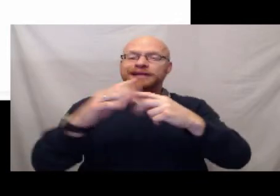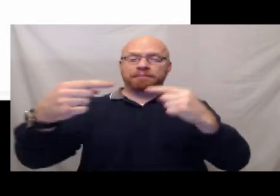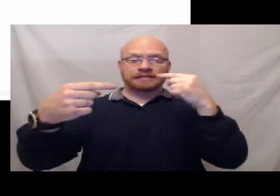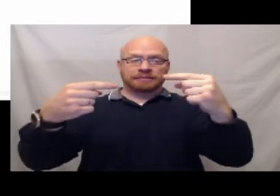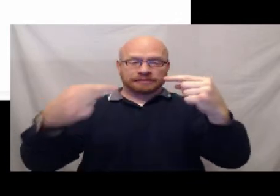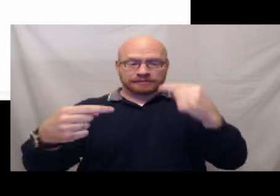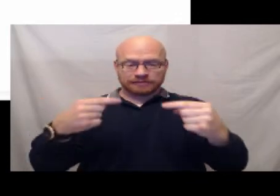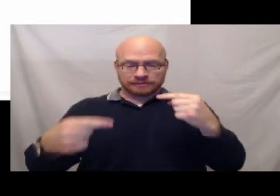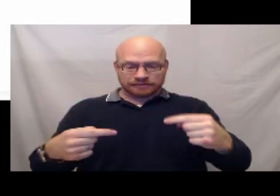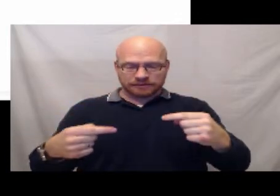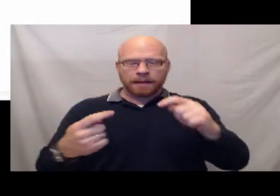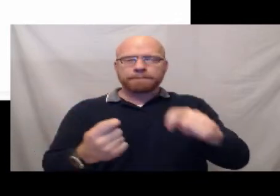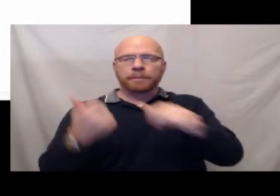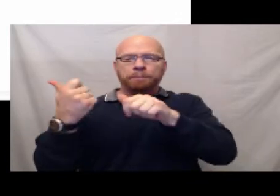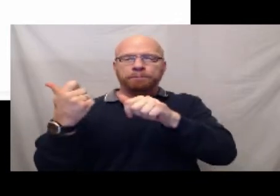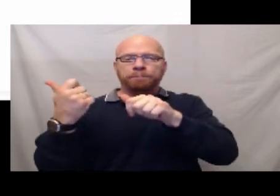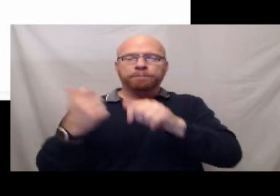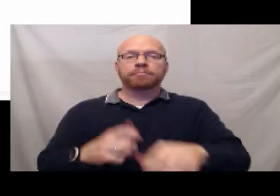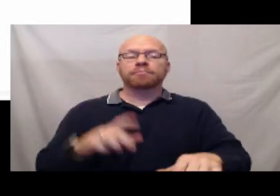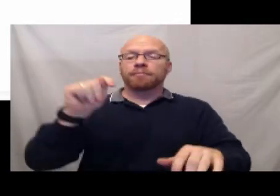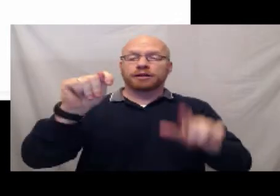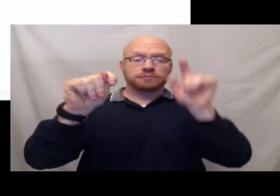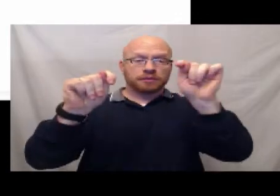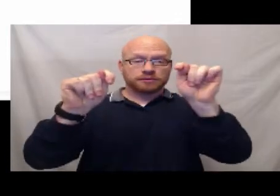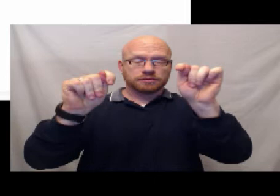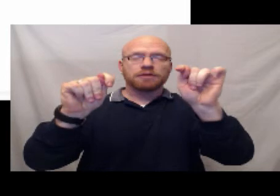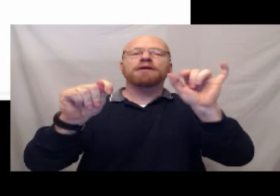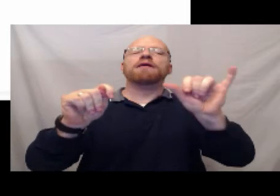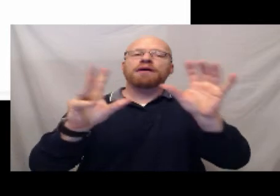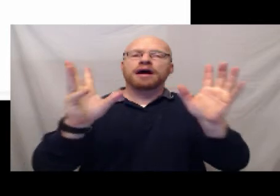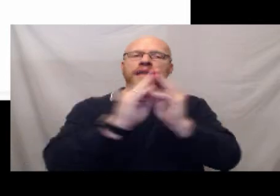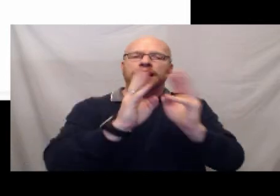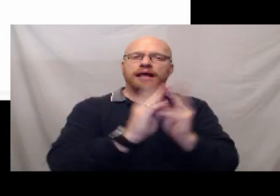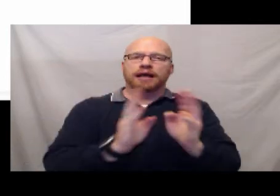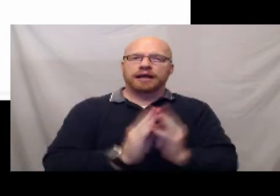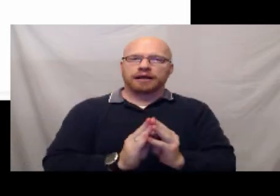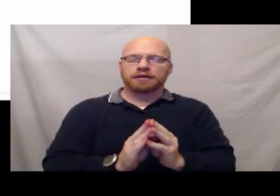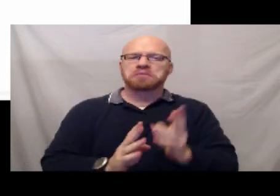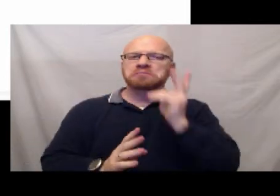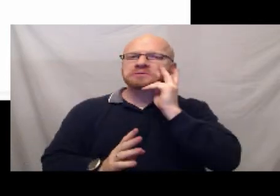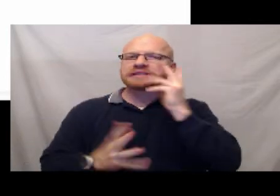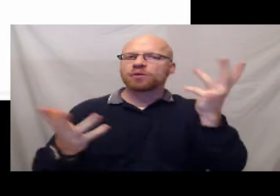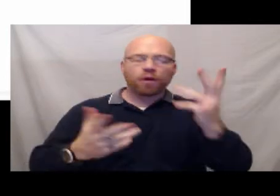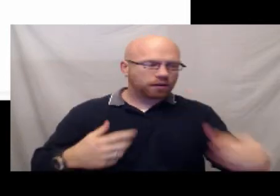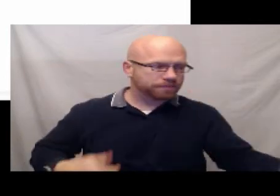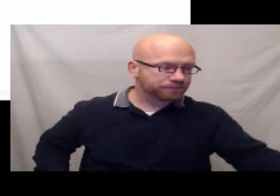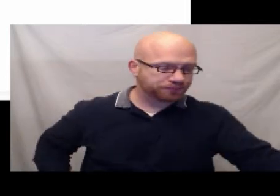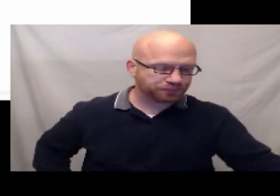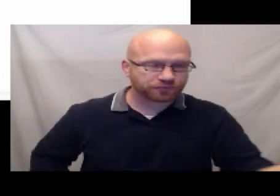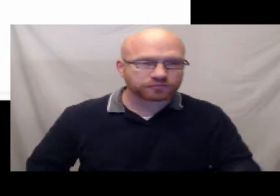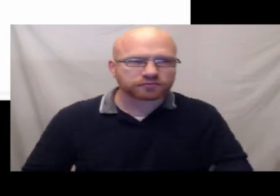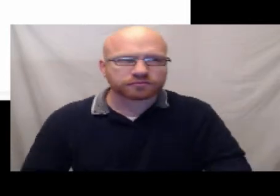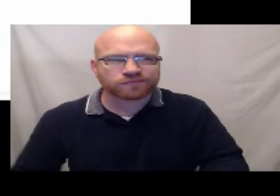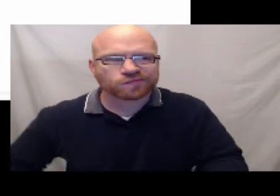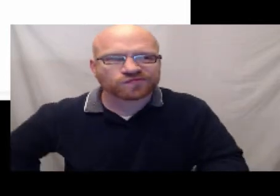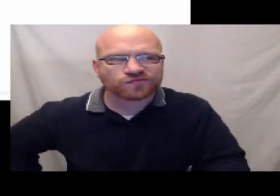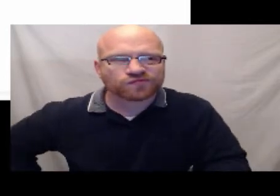haven't found any that work out that way, where we have a negative plus a negative equal positive. So now we have our positive pairs that are